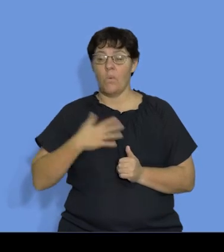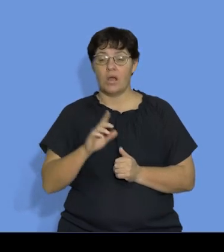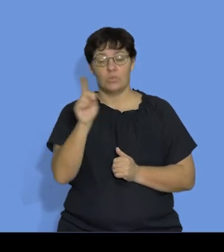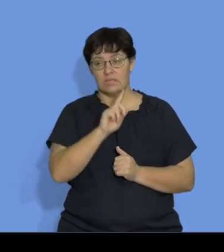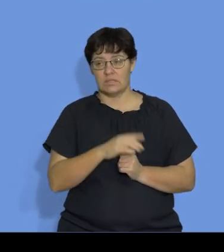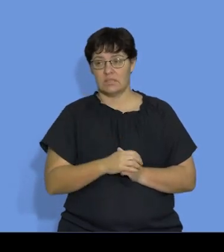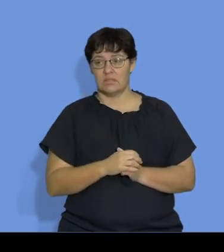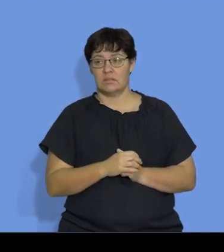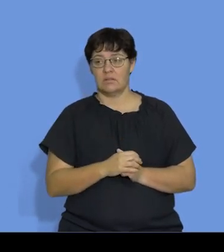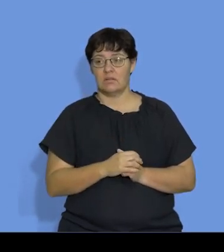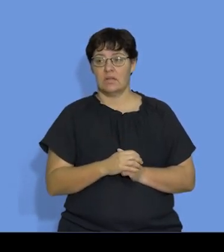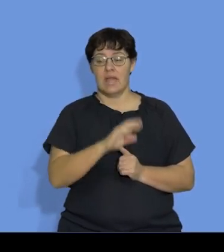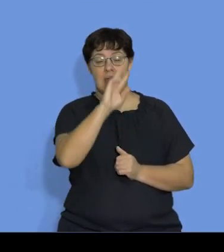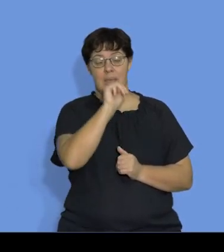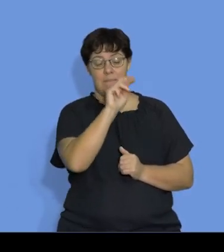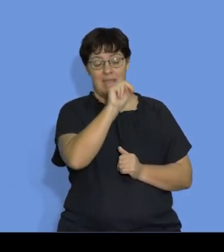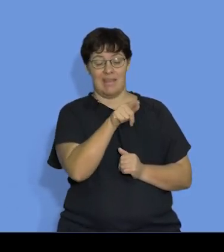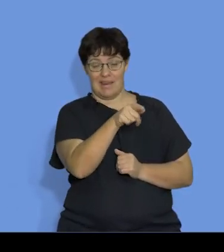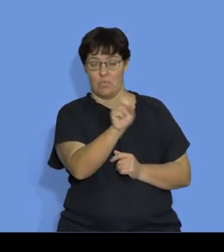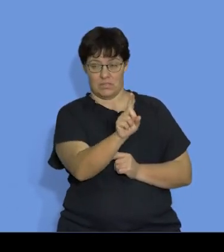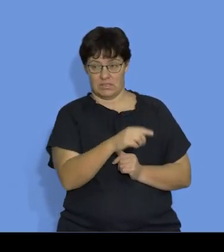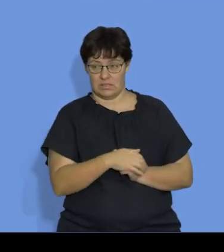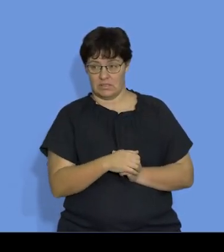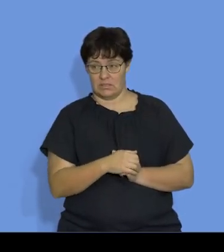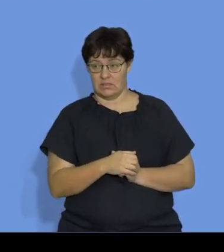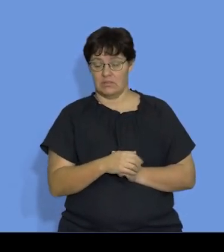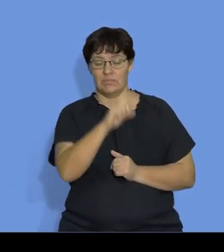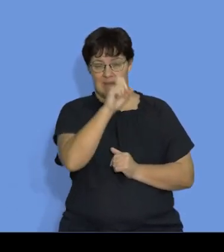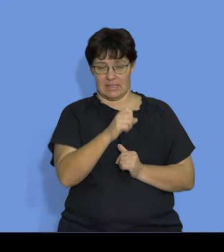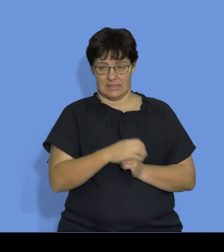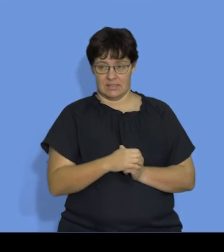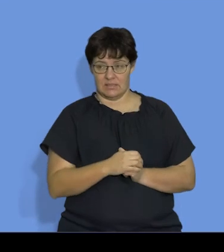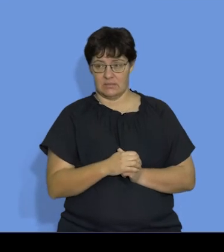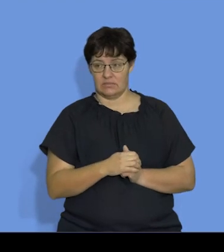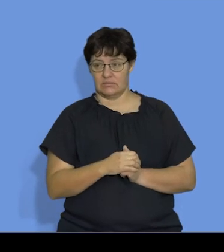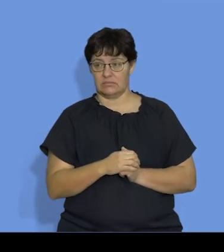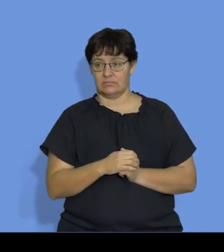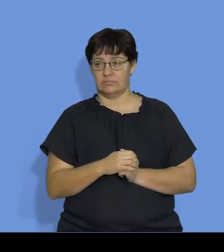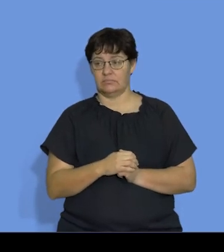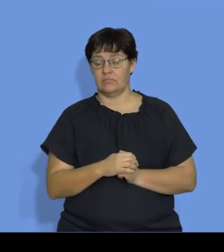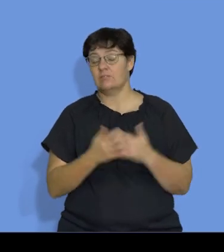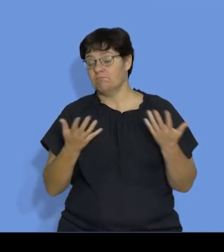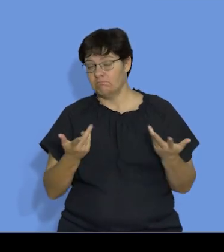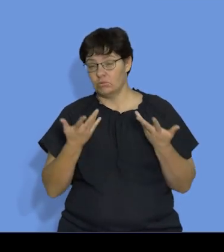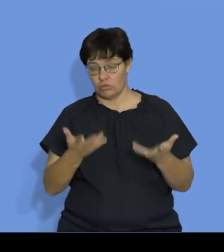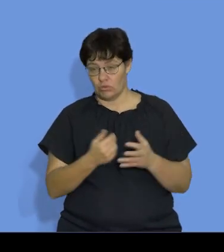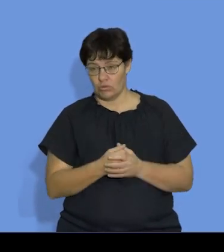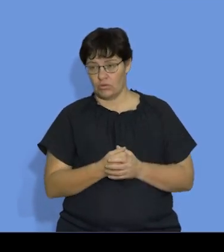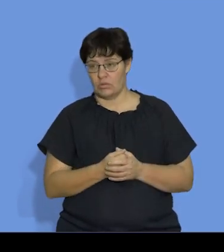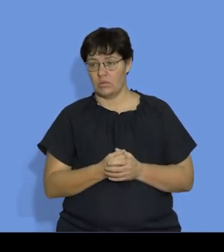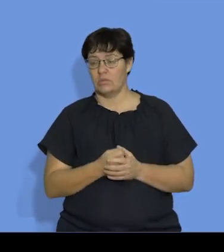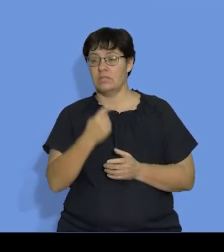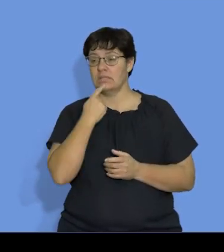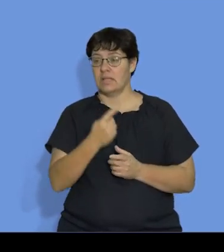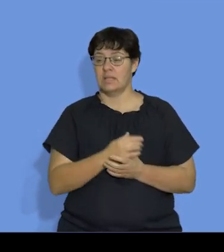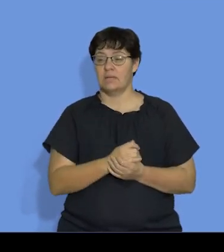oxidation number of manganese. So let that be X, right? So if that's the case, what are we saying here?